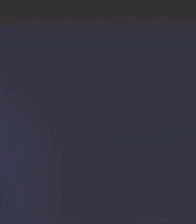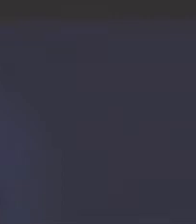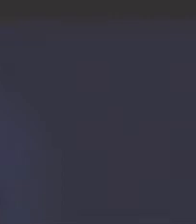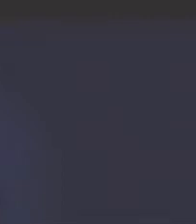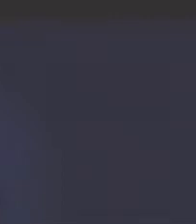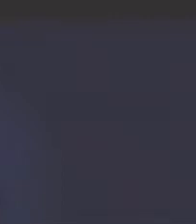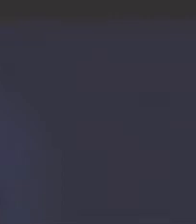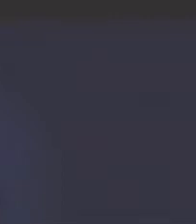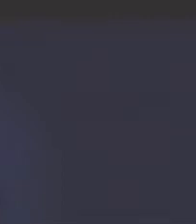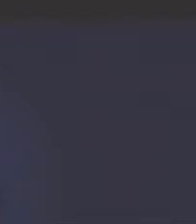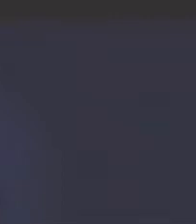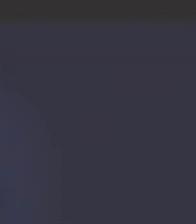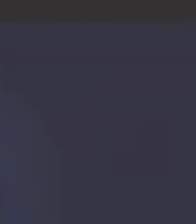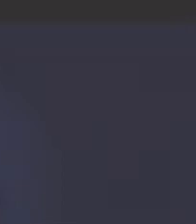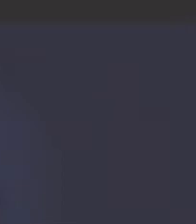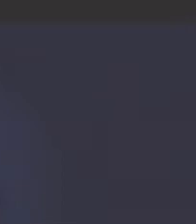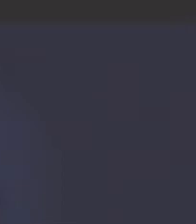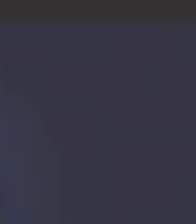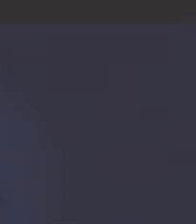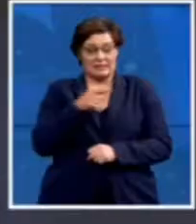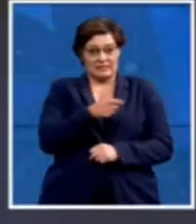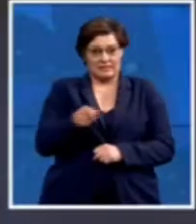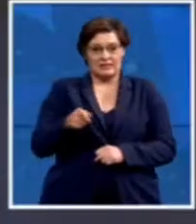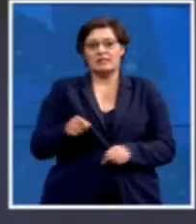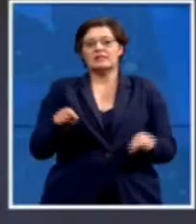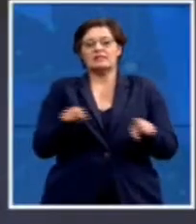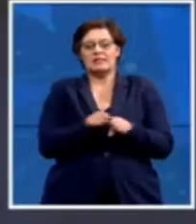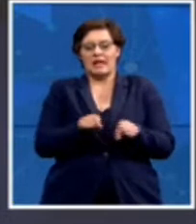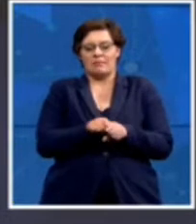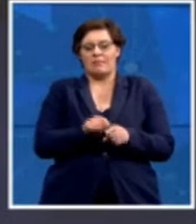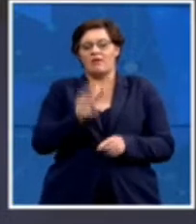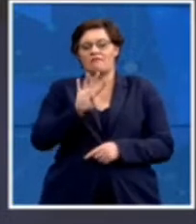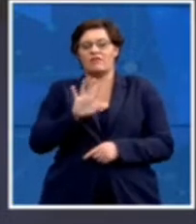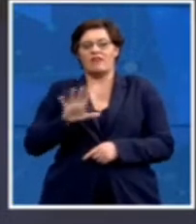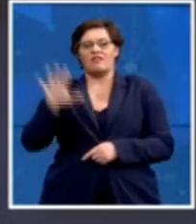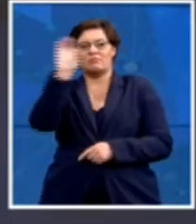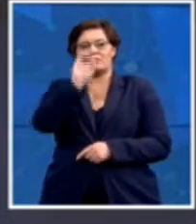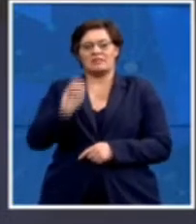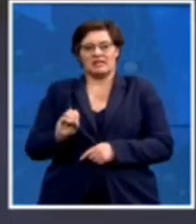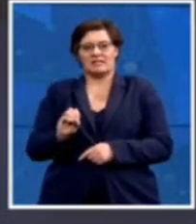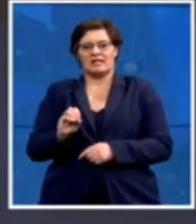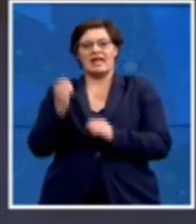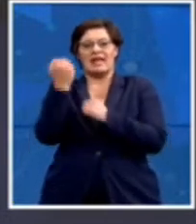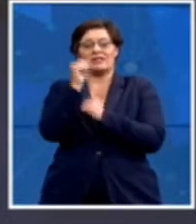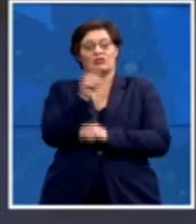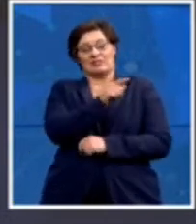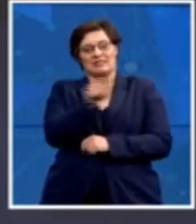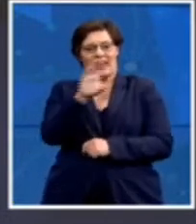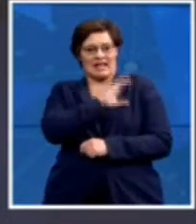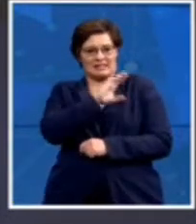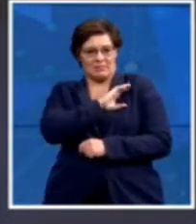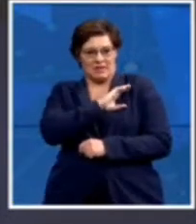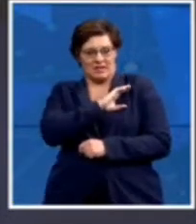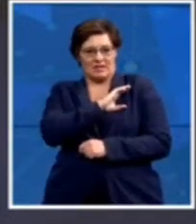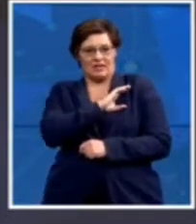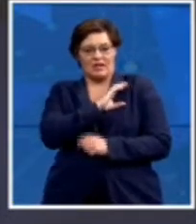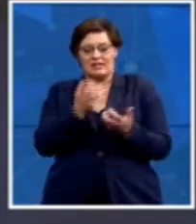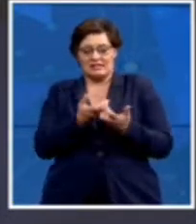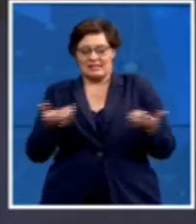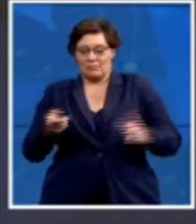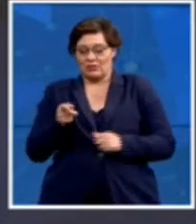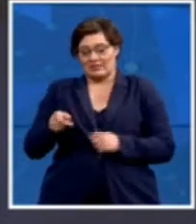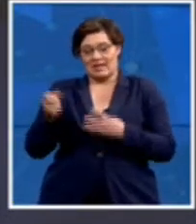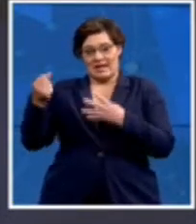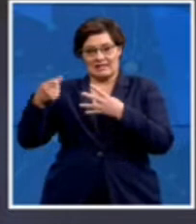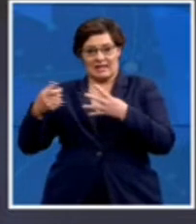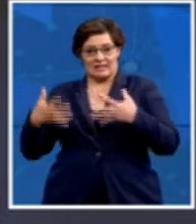as for the 45% of key industrial customers as a separate indicator. The point I'm trying to get